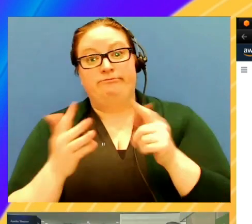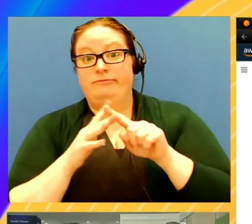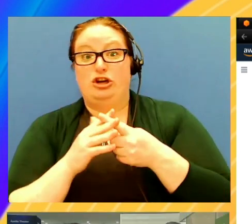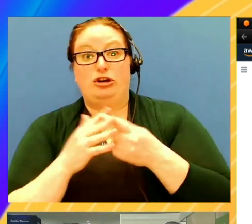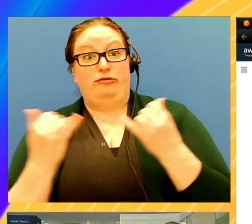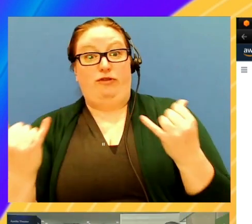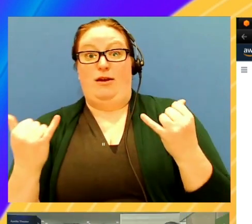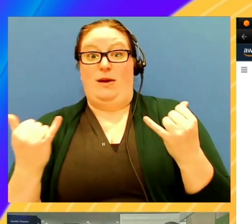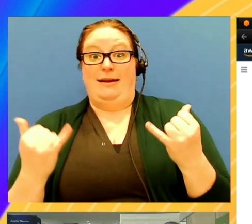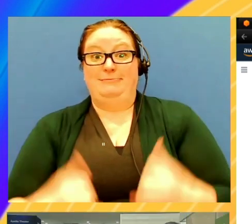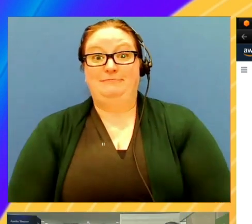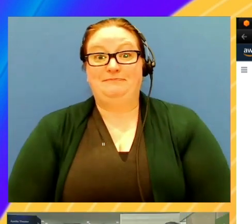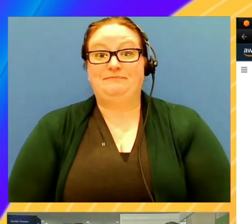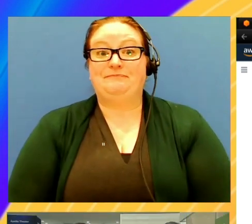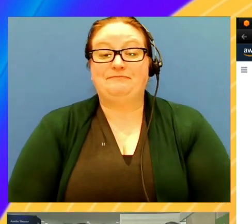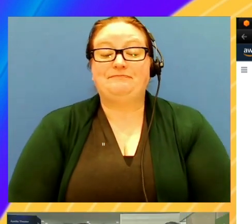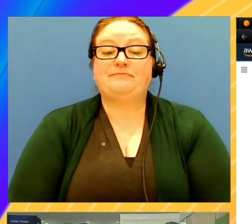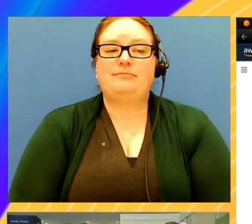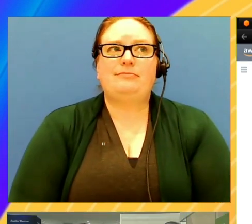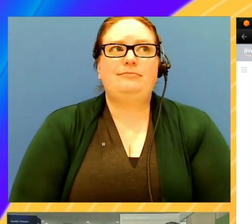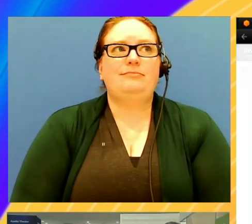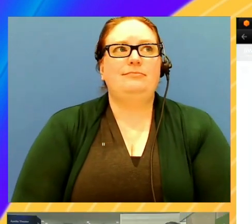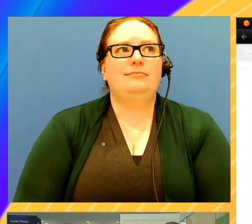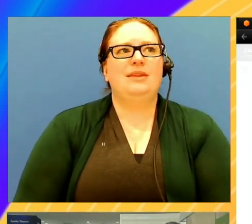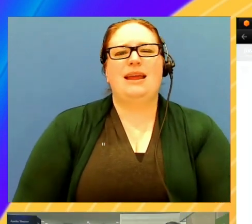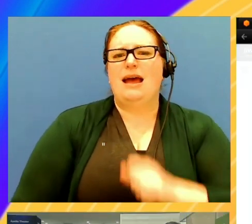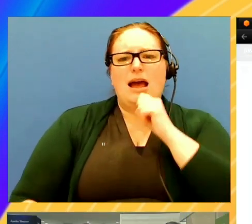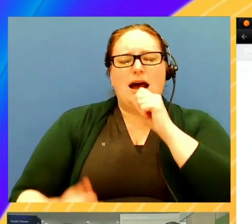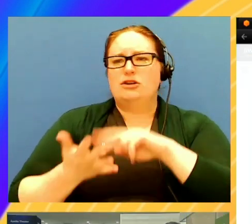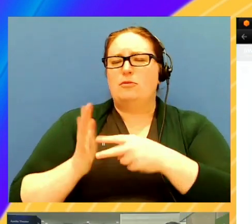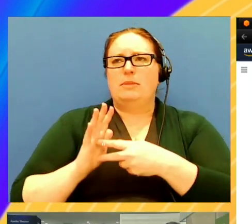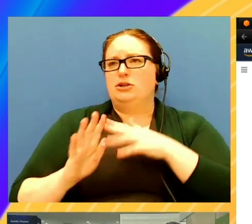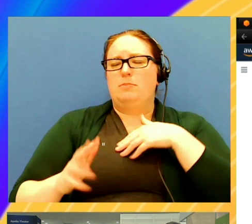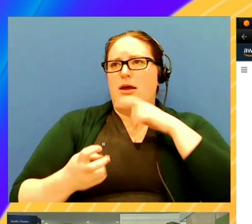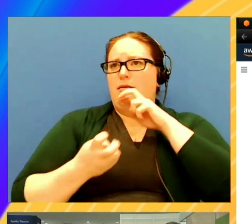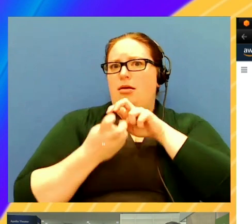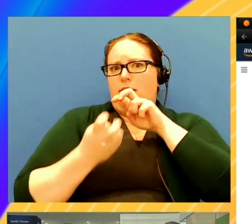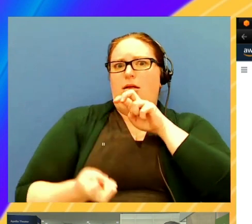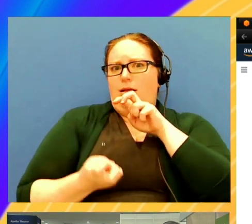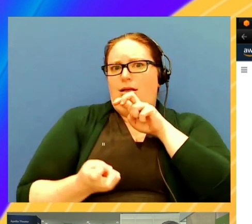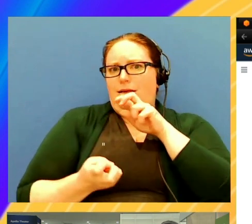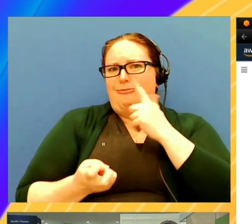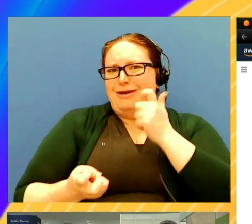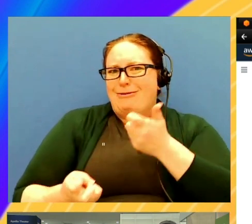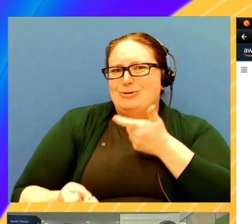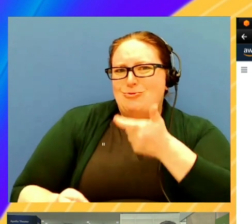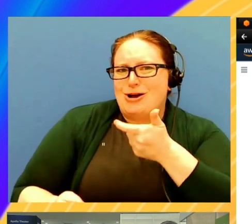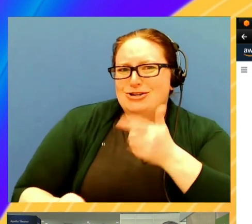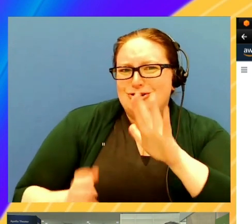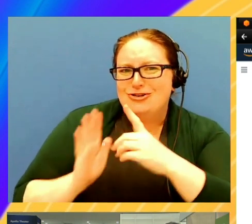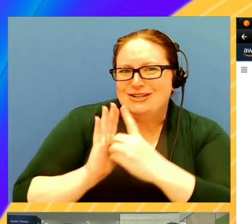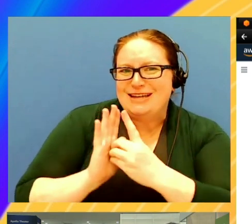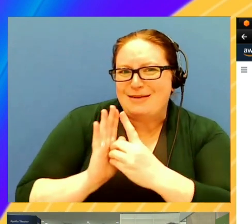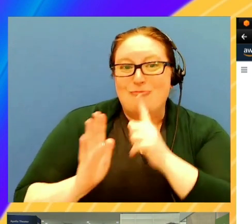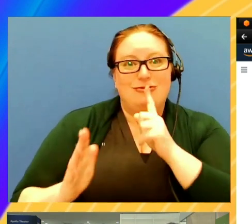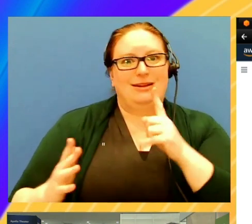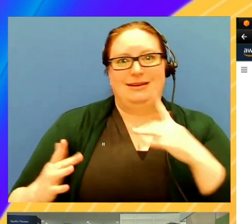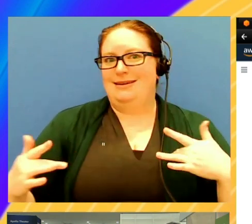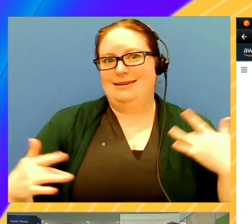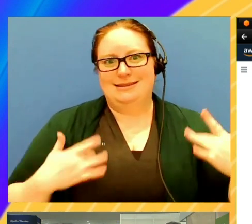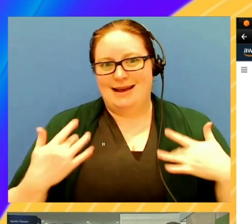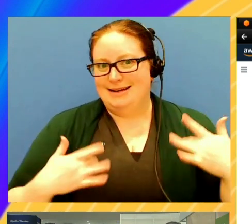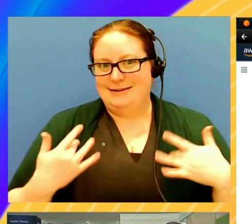Yeah, and I don't mean to be speechless, but I was watching your demo, so this is really exciting. Yeah,